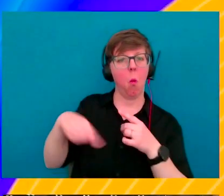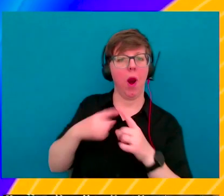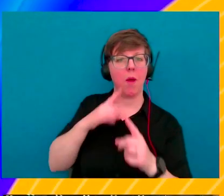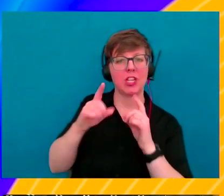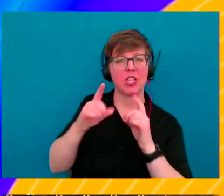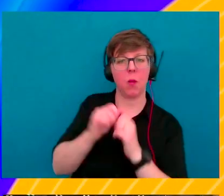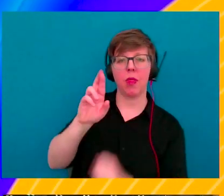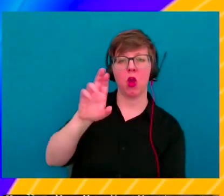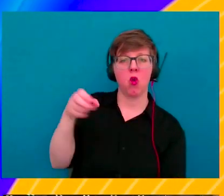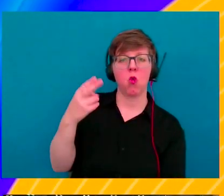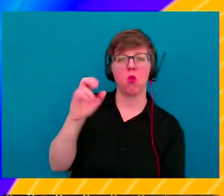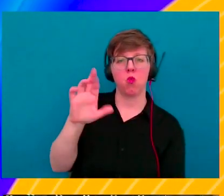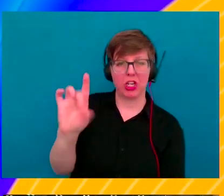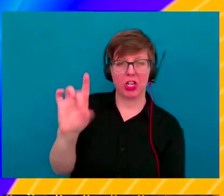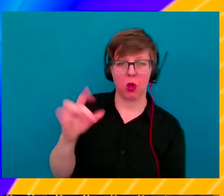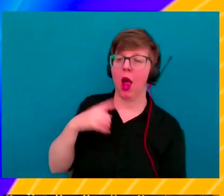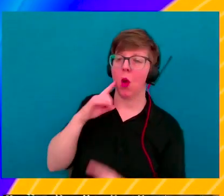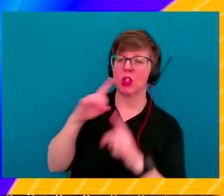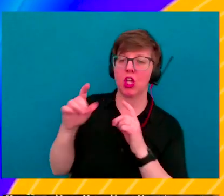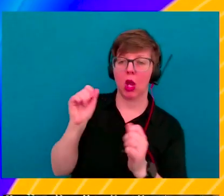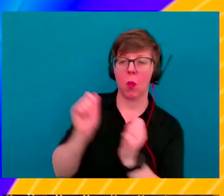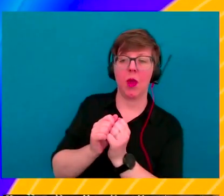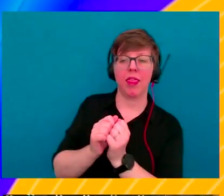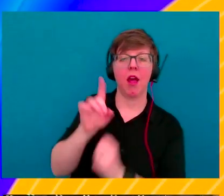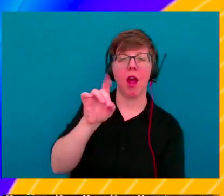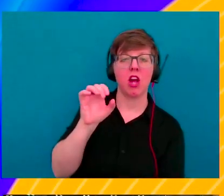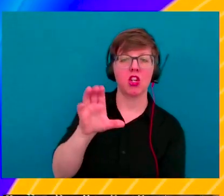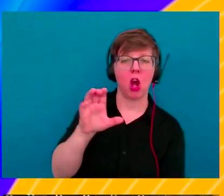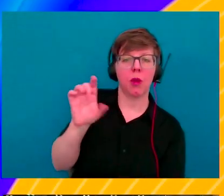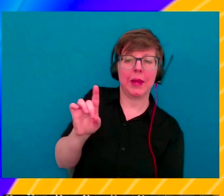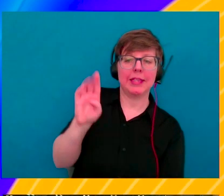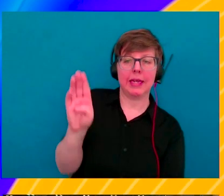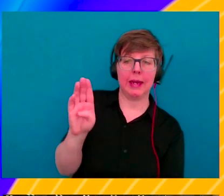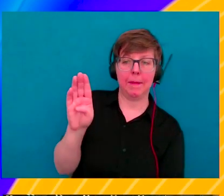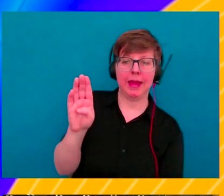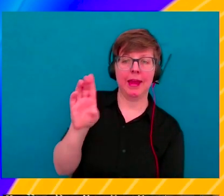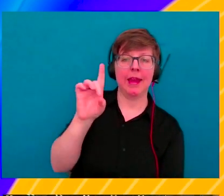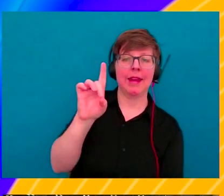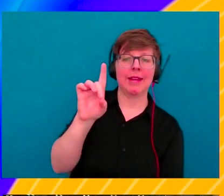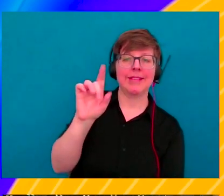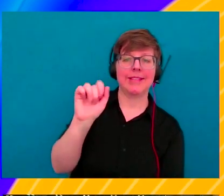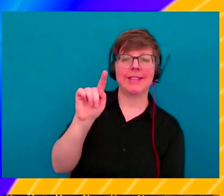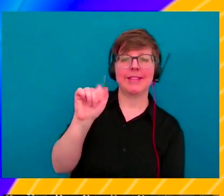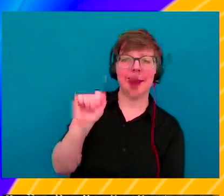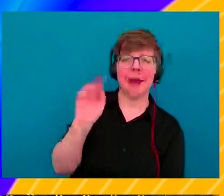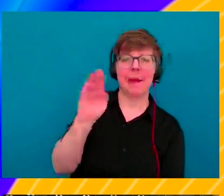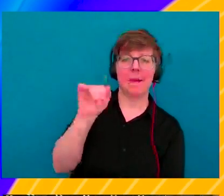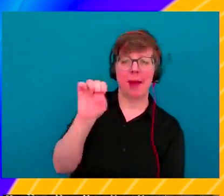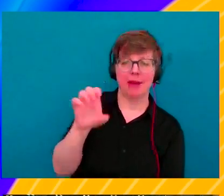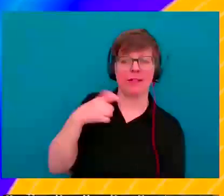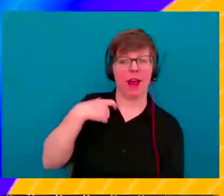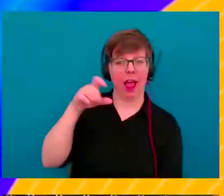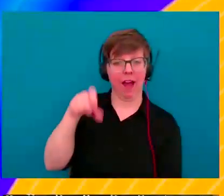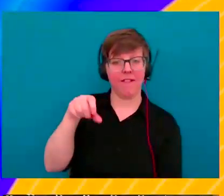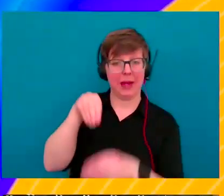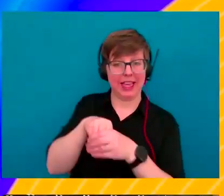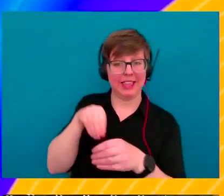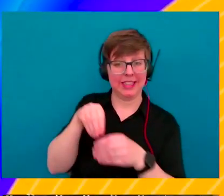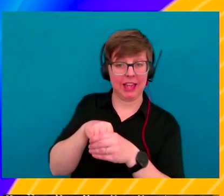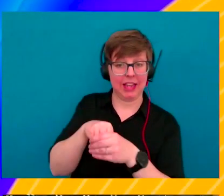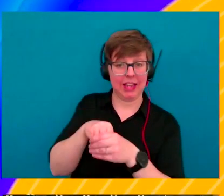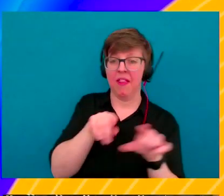DocumentDB database, which you have to be inside the same VPC, right? Right. And I was just using